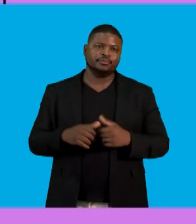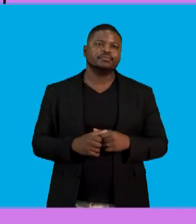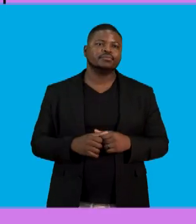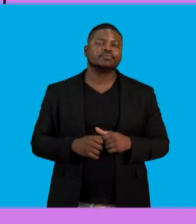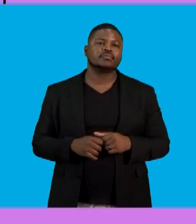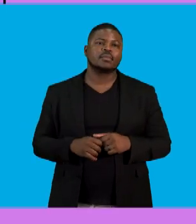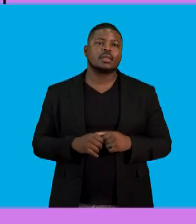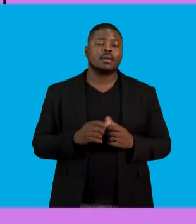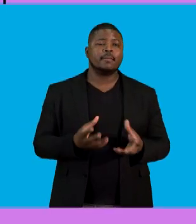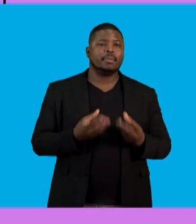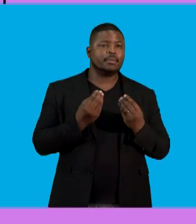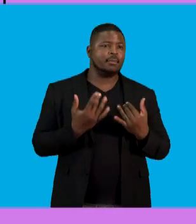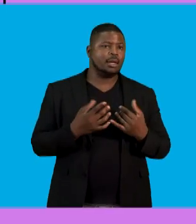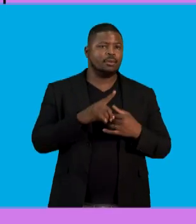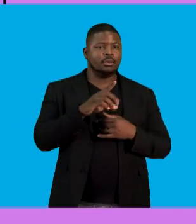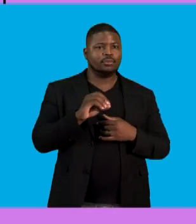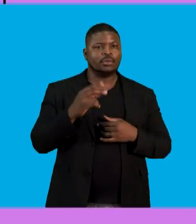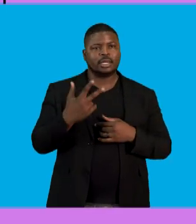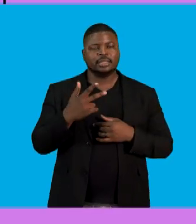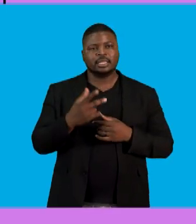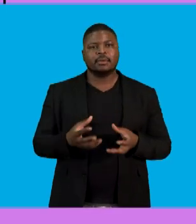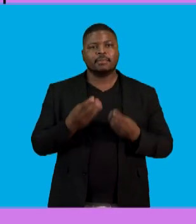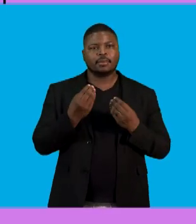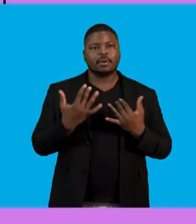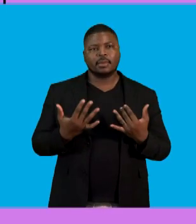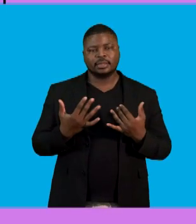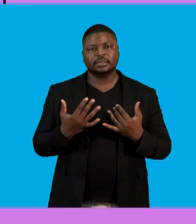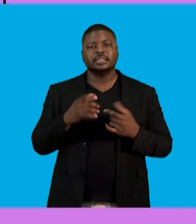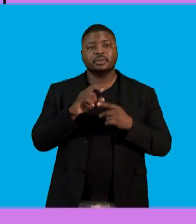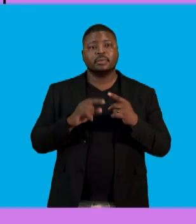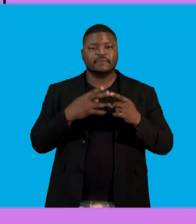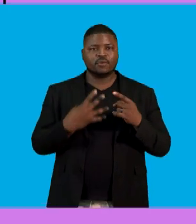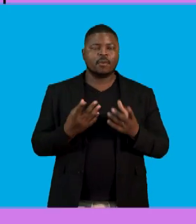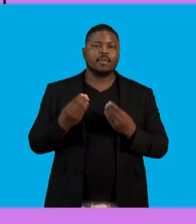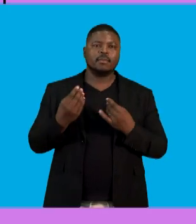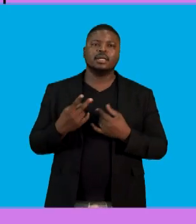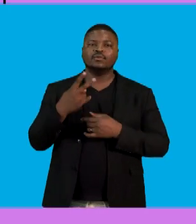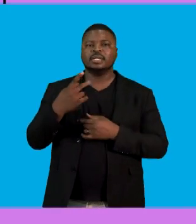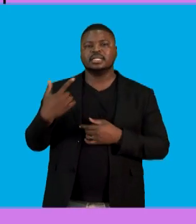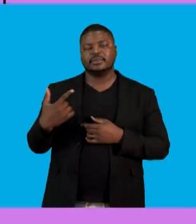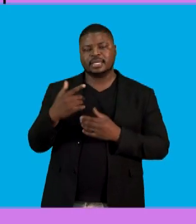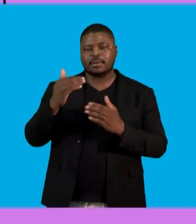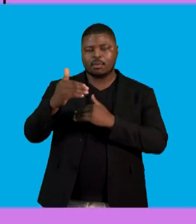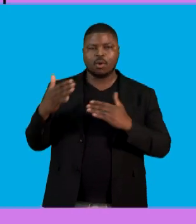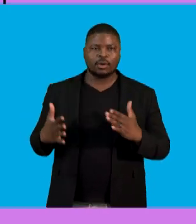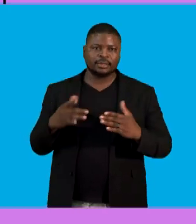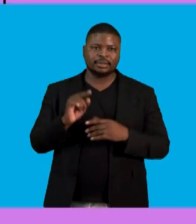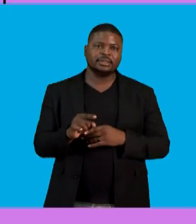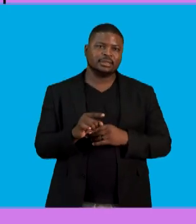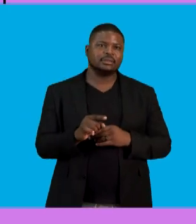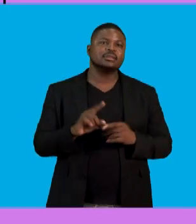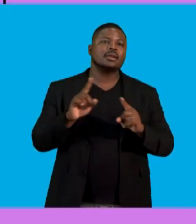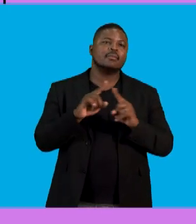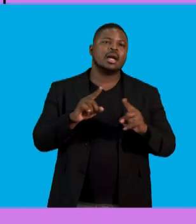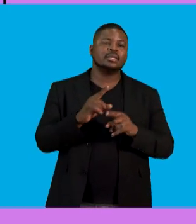by 4. What do we get? We get 27 boxes. So it means we need 27 boxes of tiles. But